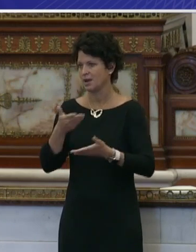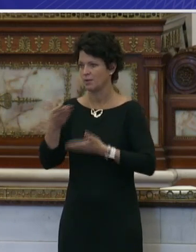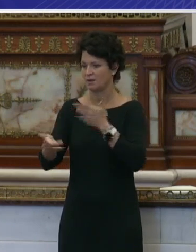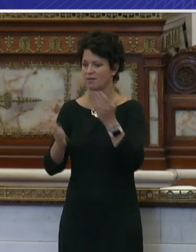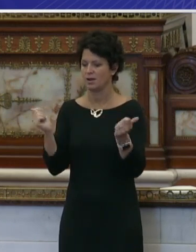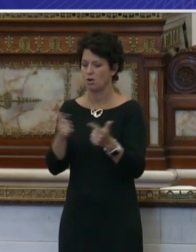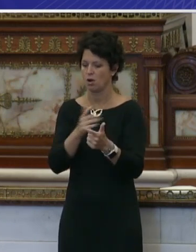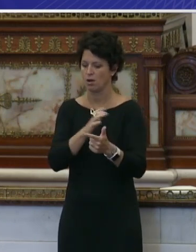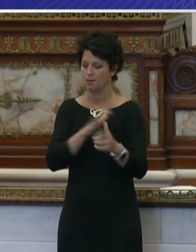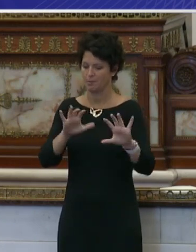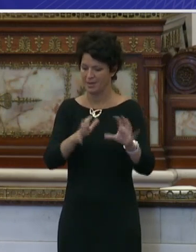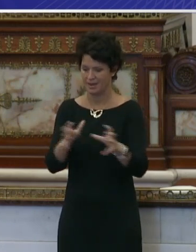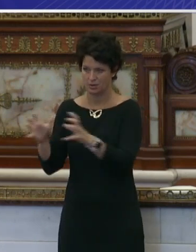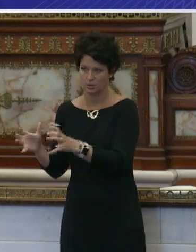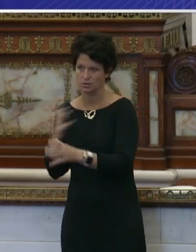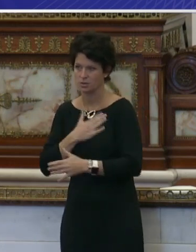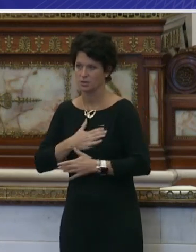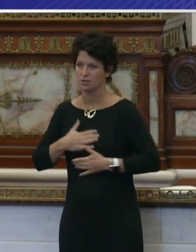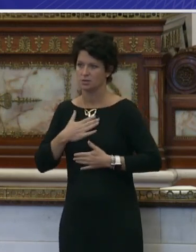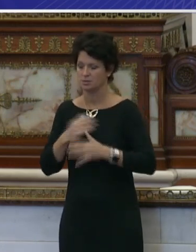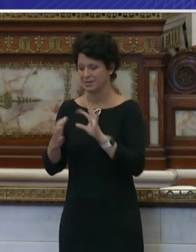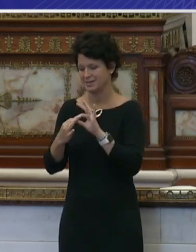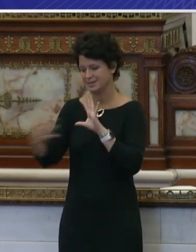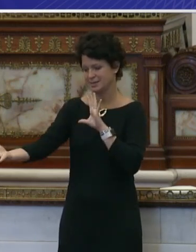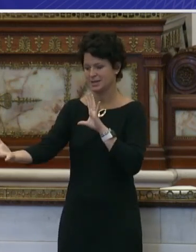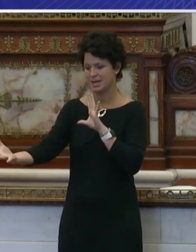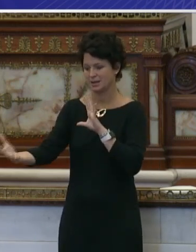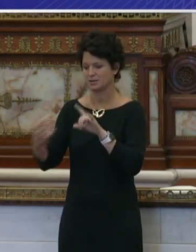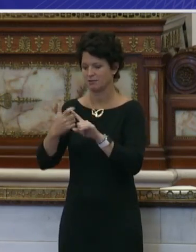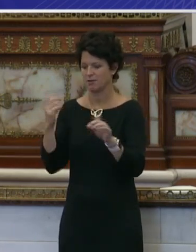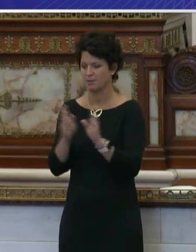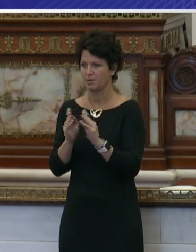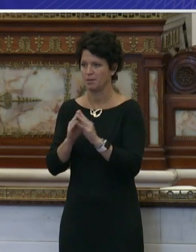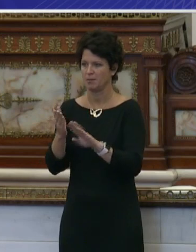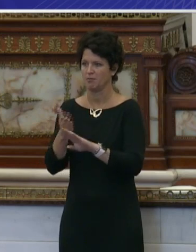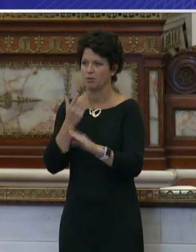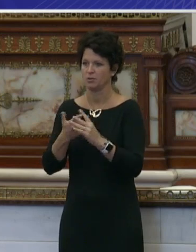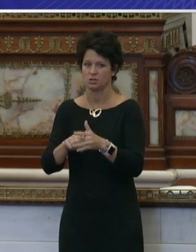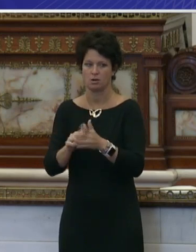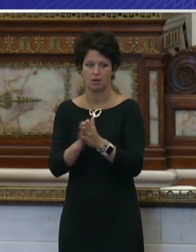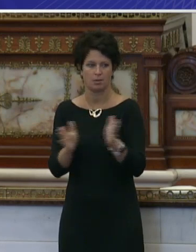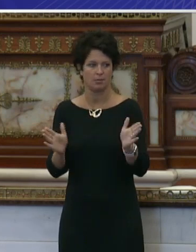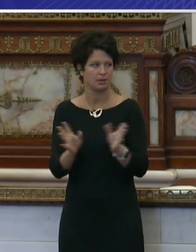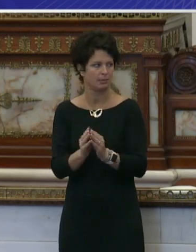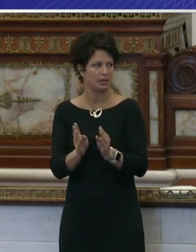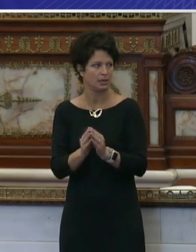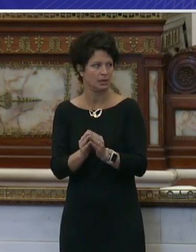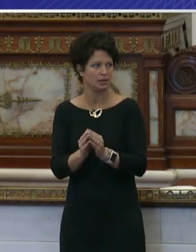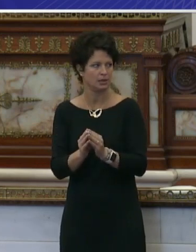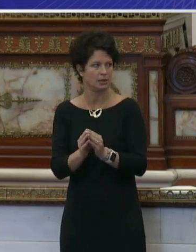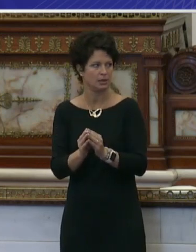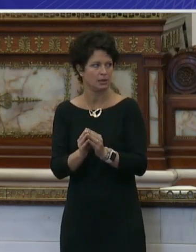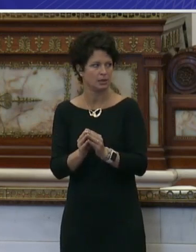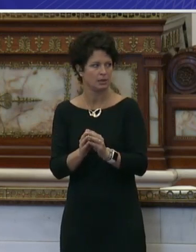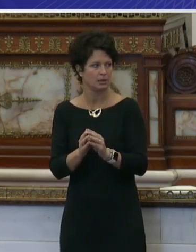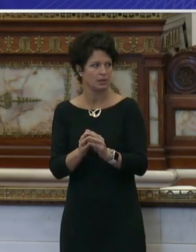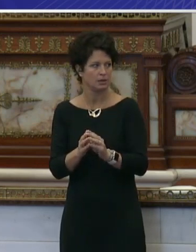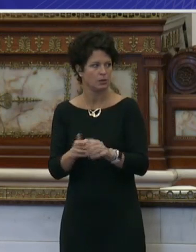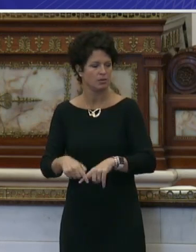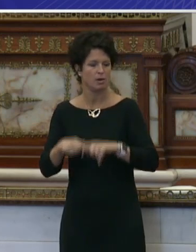all panels and witnesses to please disconnect from the meeting before we go into our public meeting. And we are going to now pause the